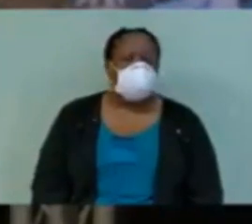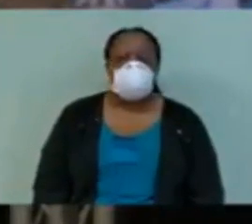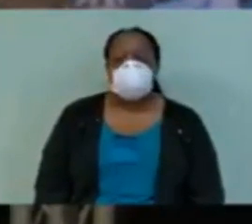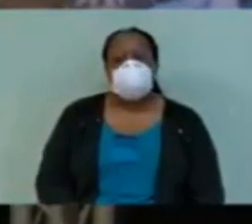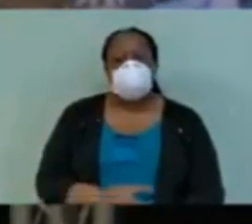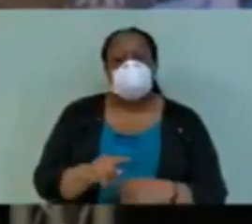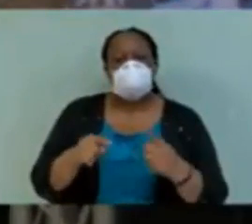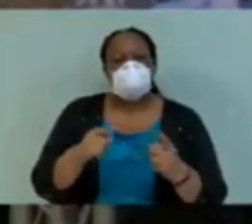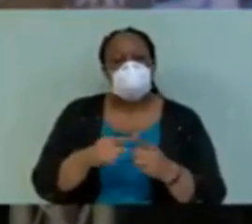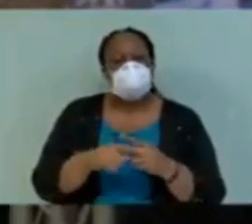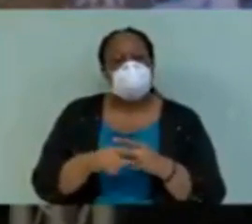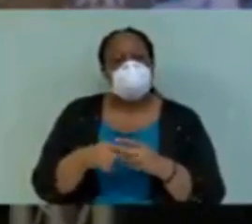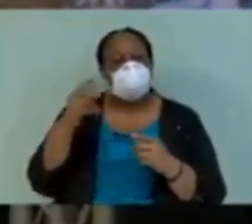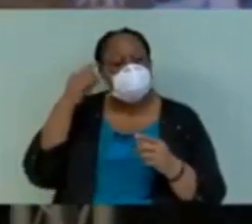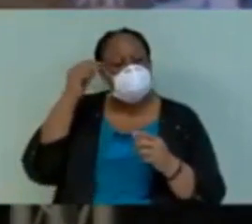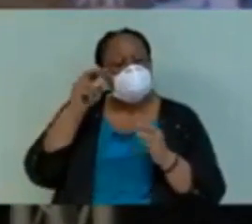the